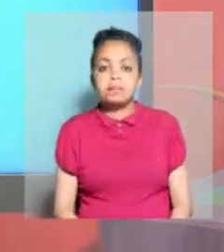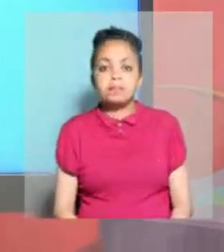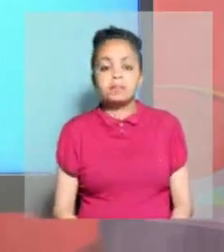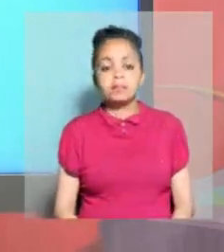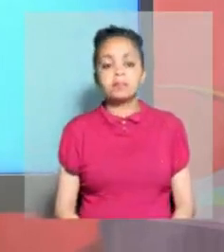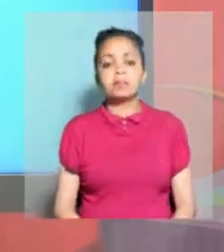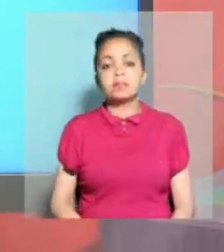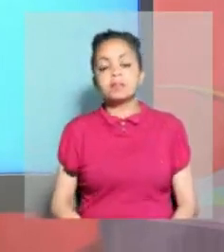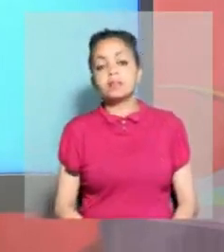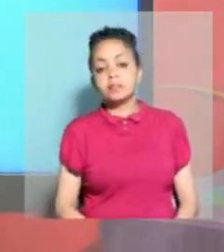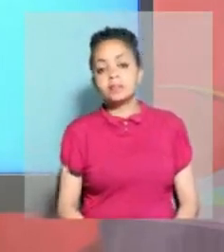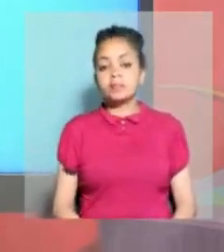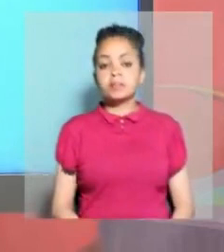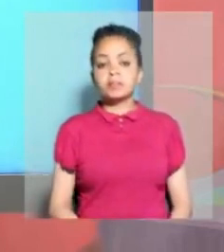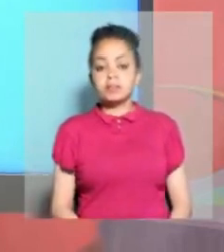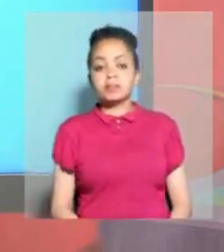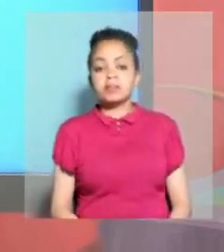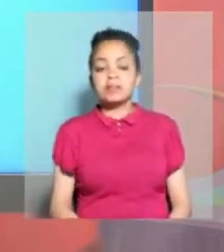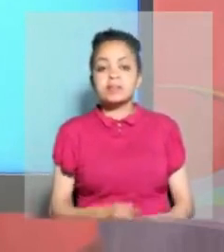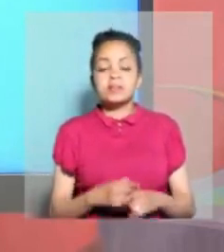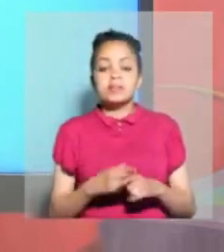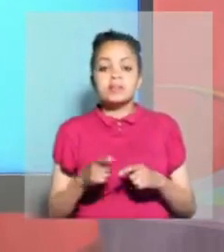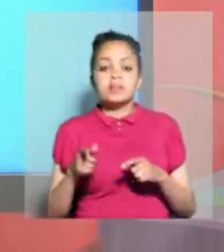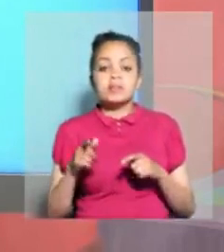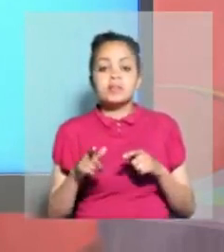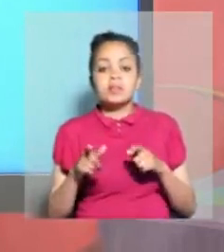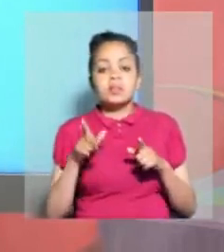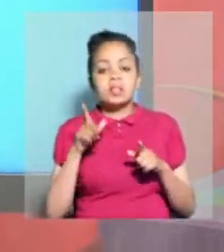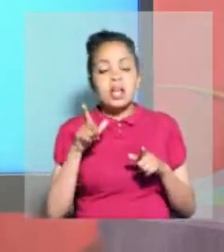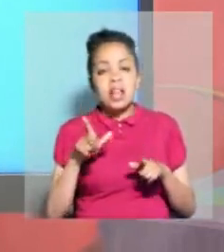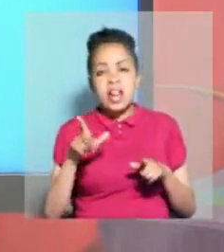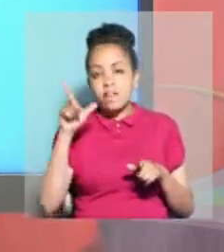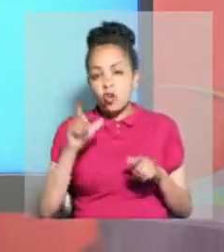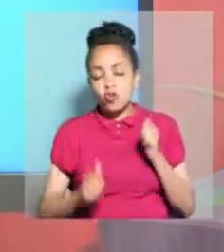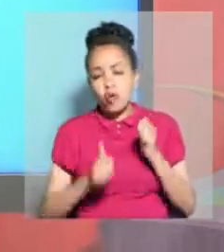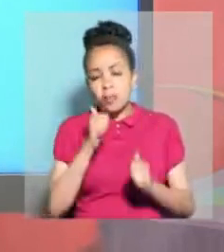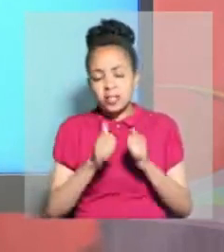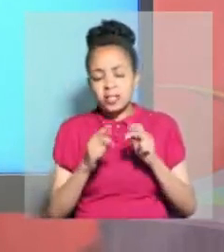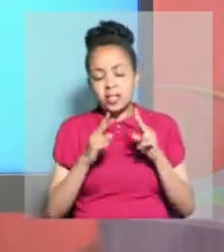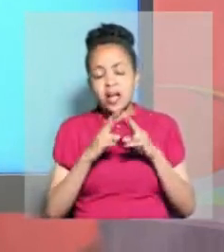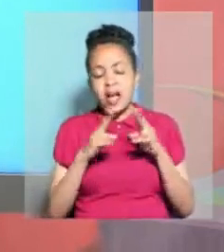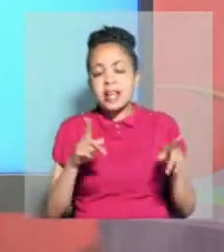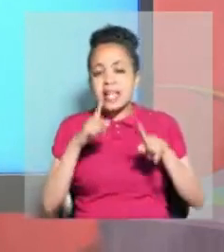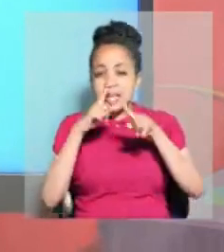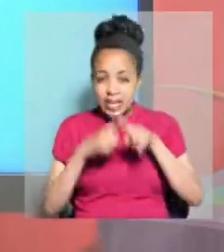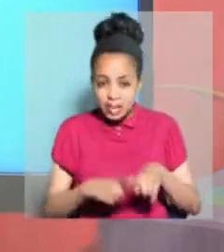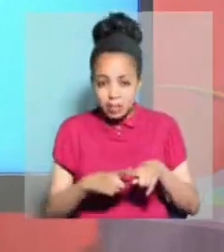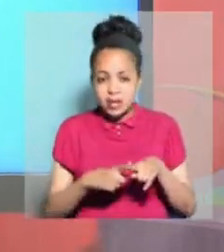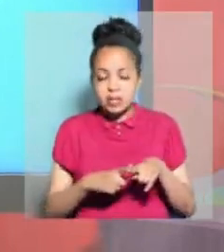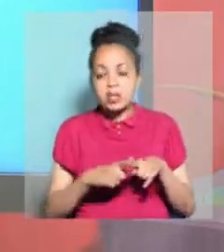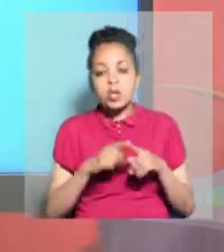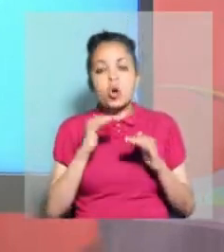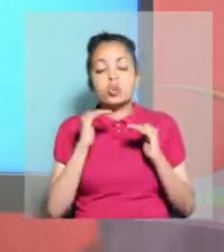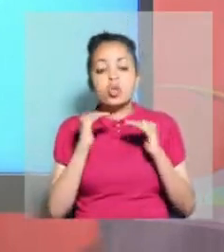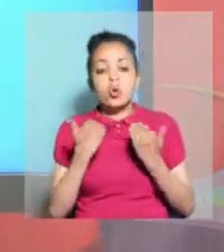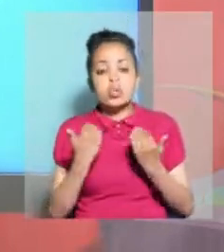therefore, the level of competitive reversible inhibitor is highly depend on the relative